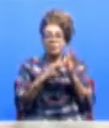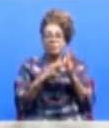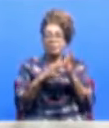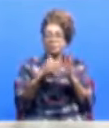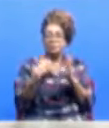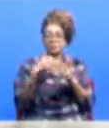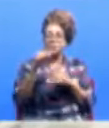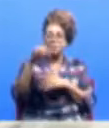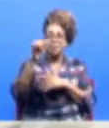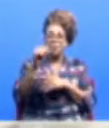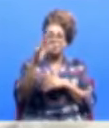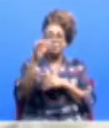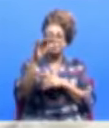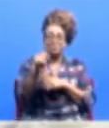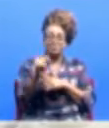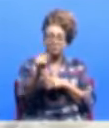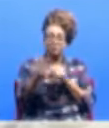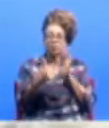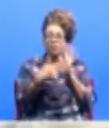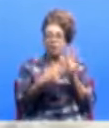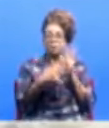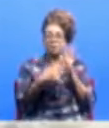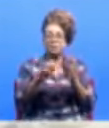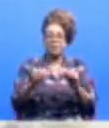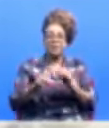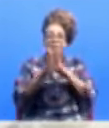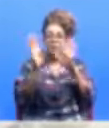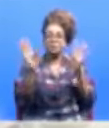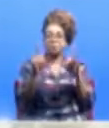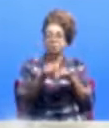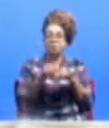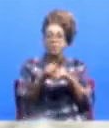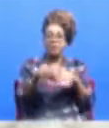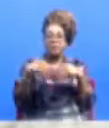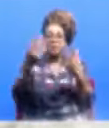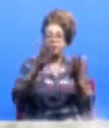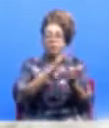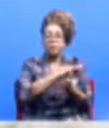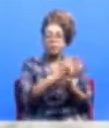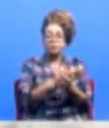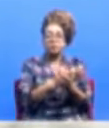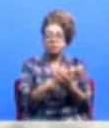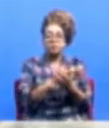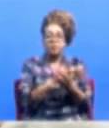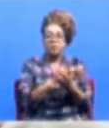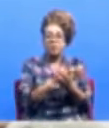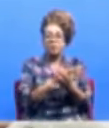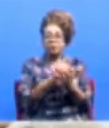our KPA Act demonstrates very clearly and gives powers to the